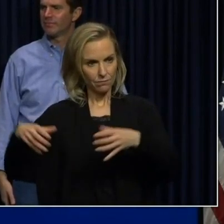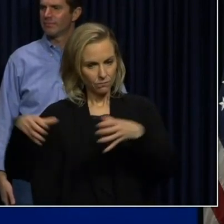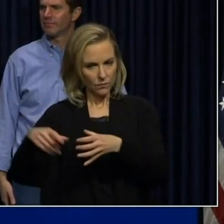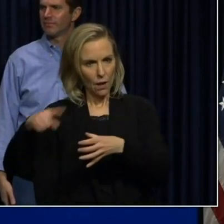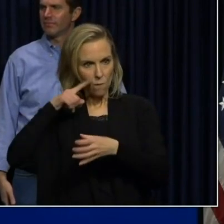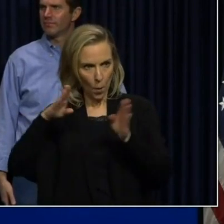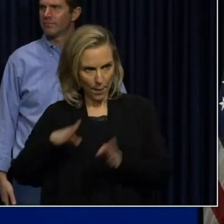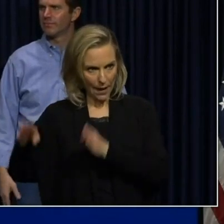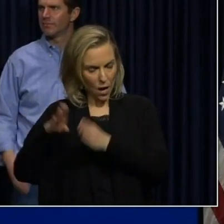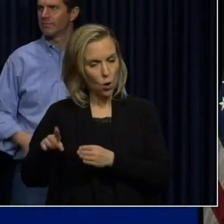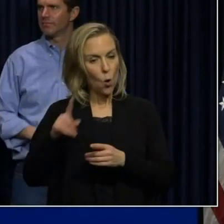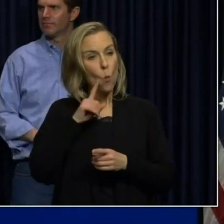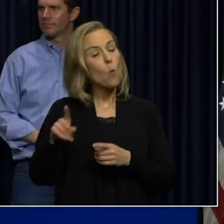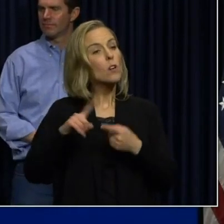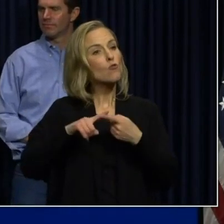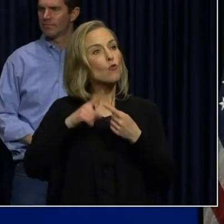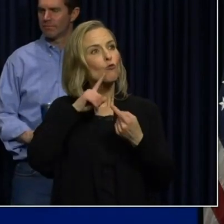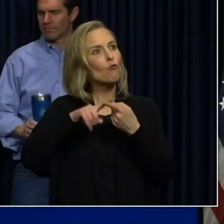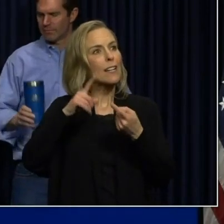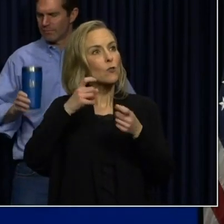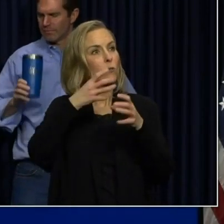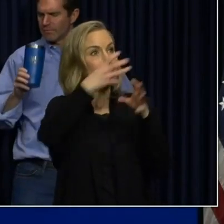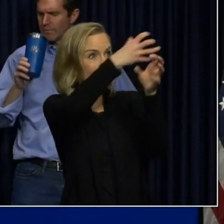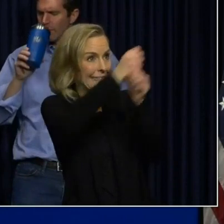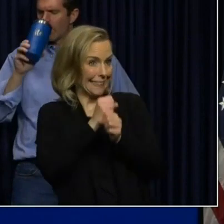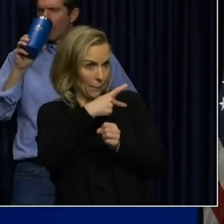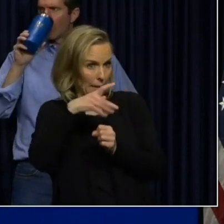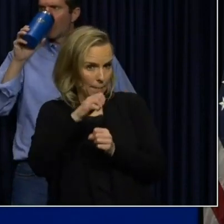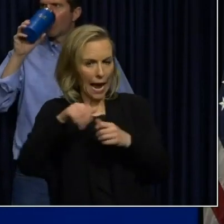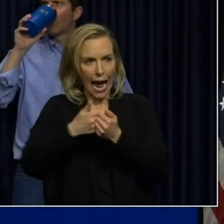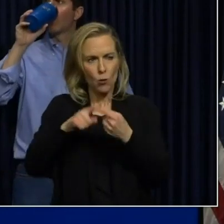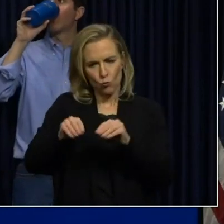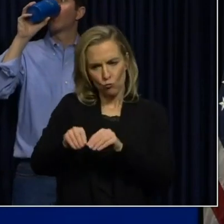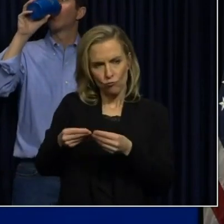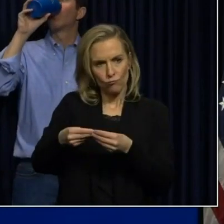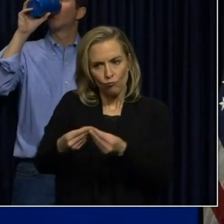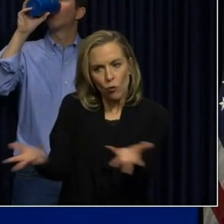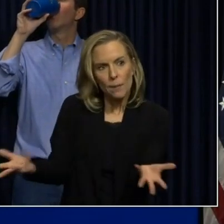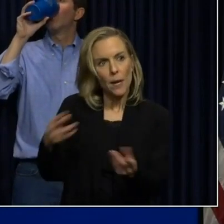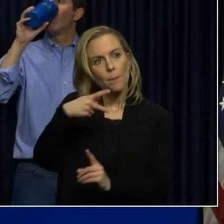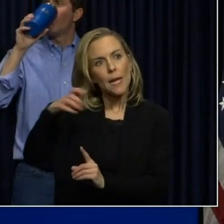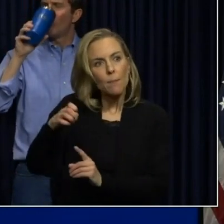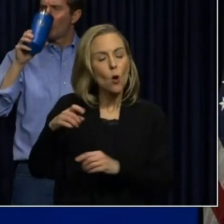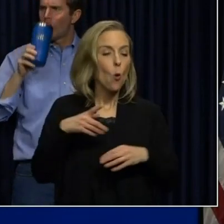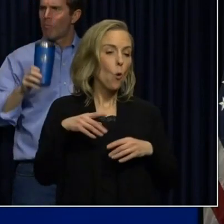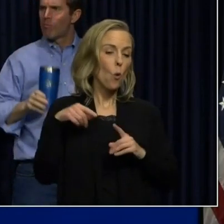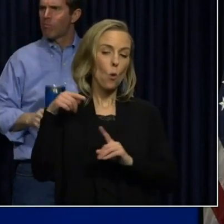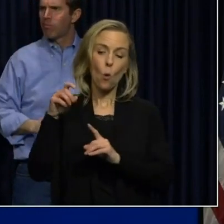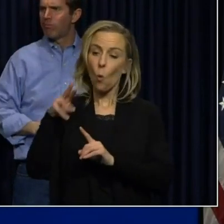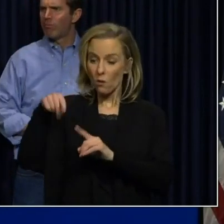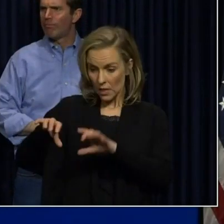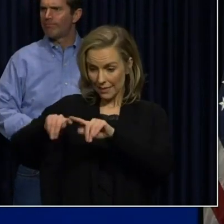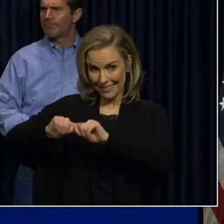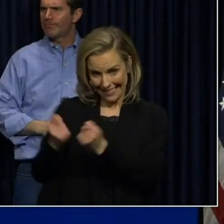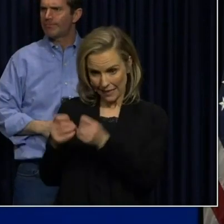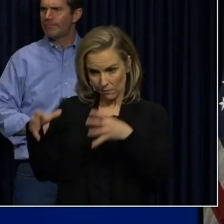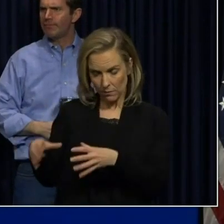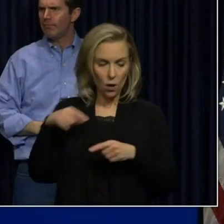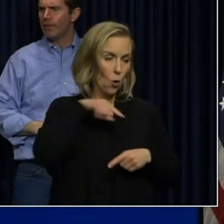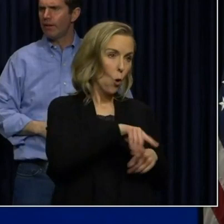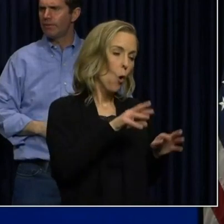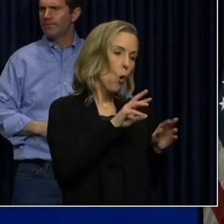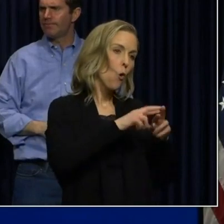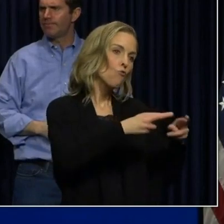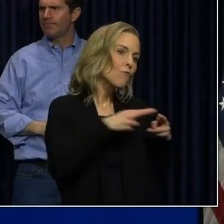we're procuring PPE, when we're distributing PPE, when we're working with regional plans to try to help work with partners across the